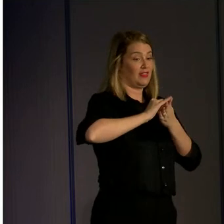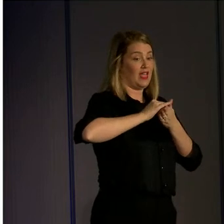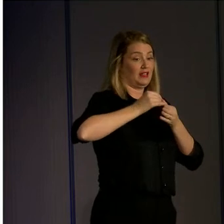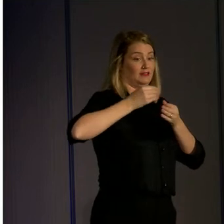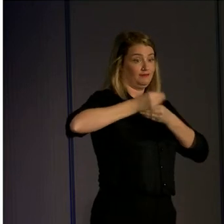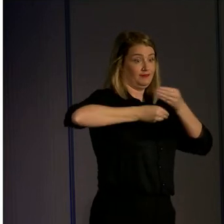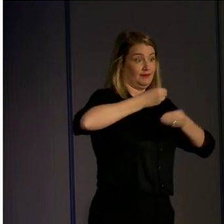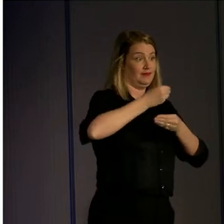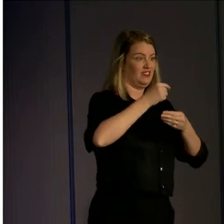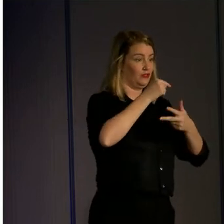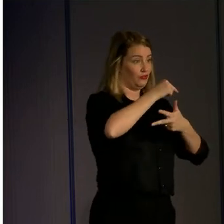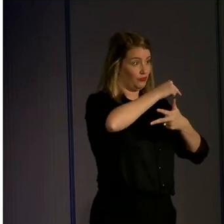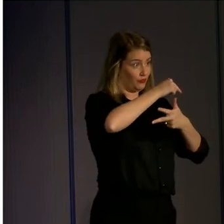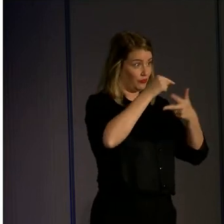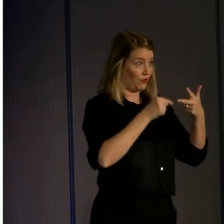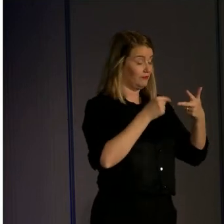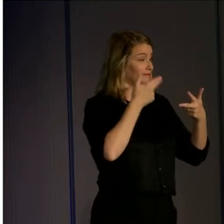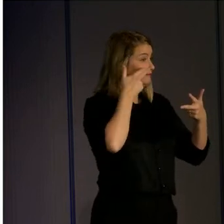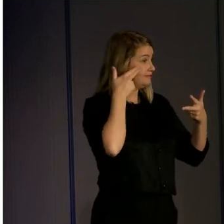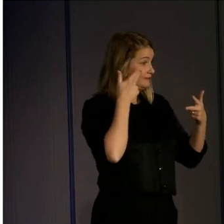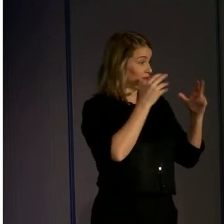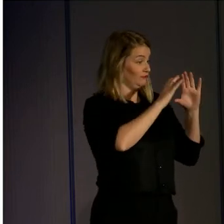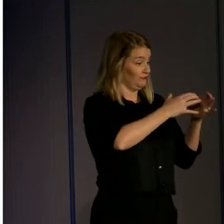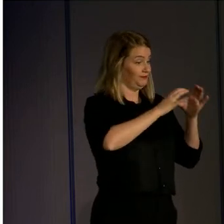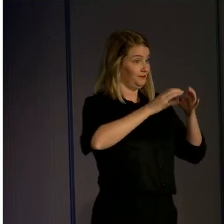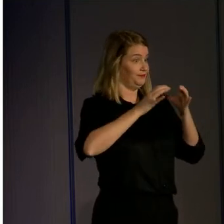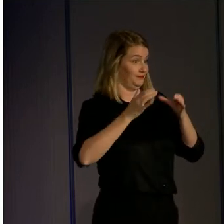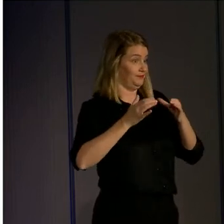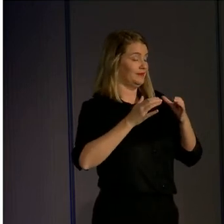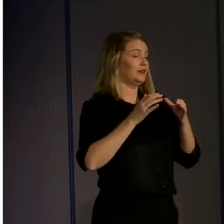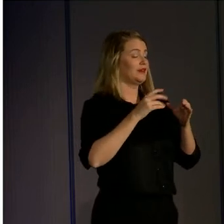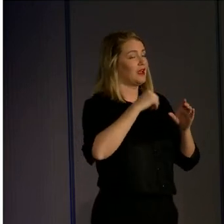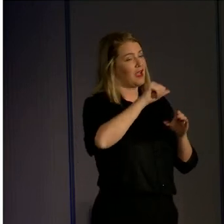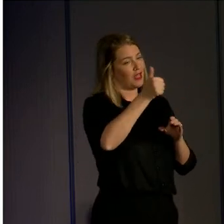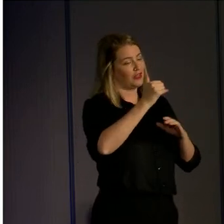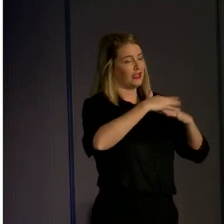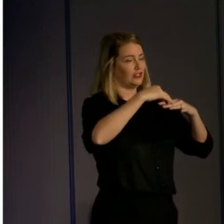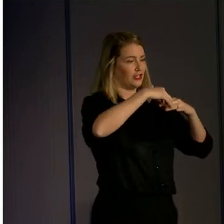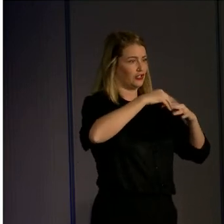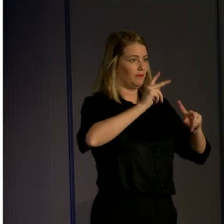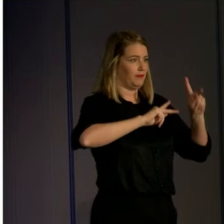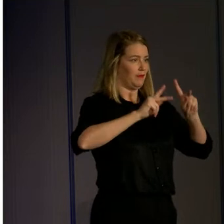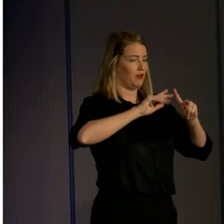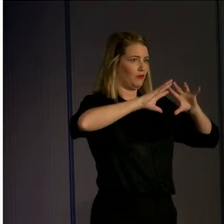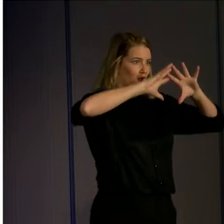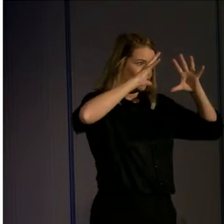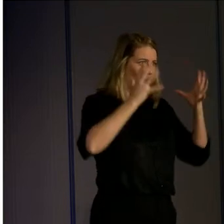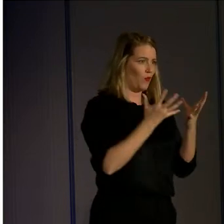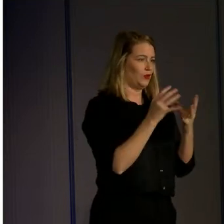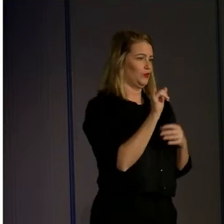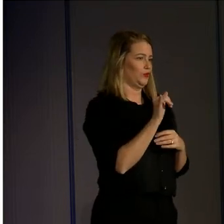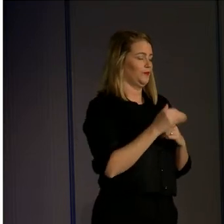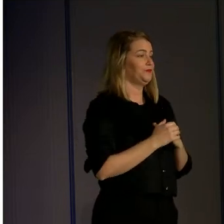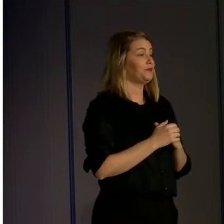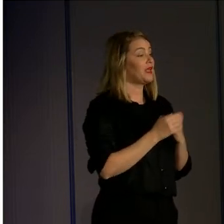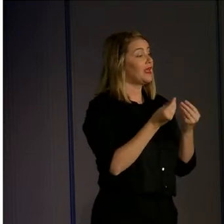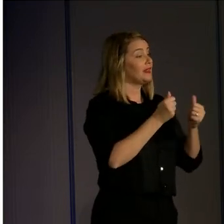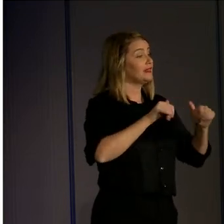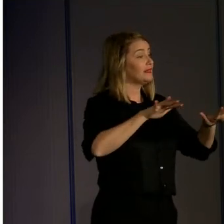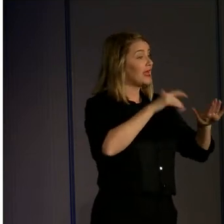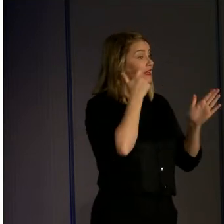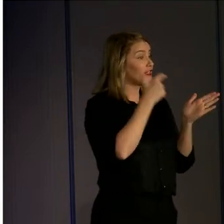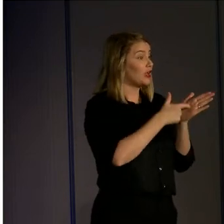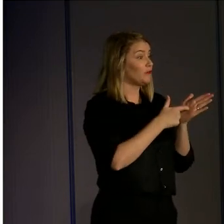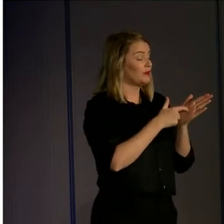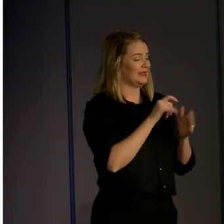of the Gabrielino, Tongve, and Ahachiman and indigenous peoples around the world. Land acknowledgements are something that we do it into